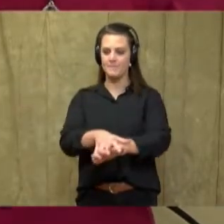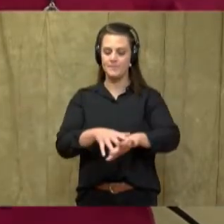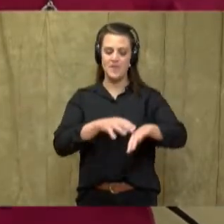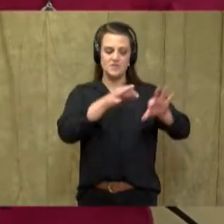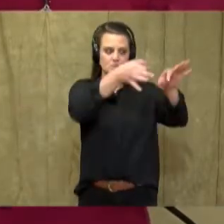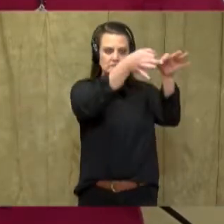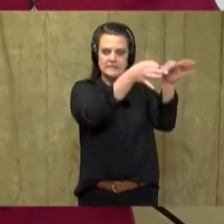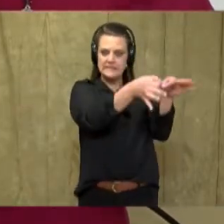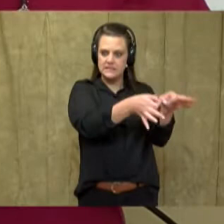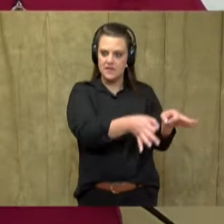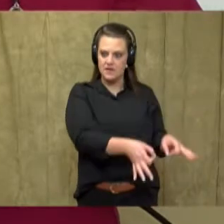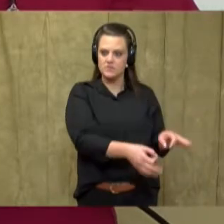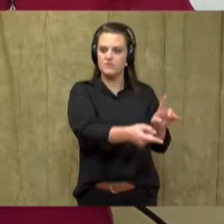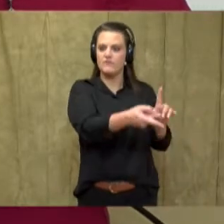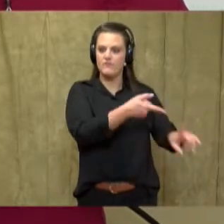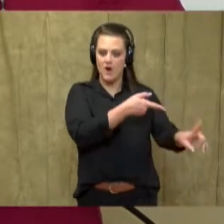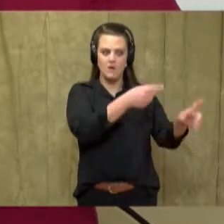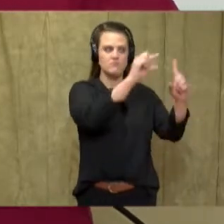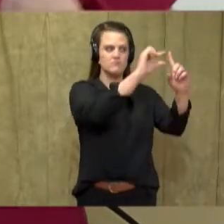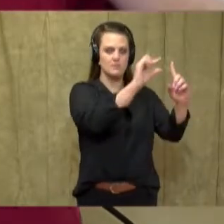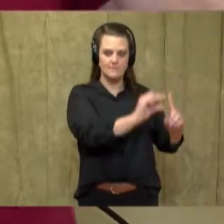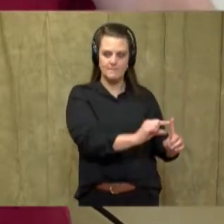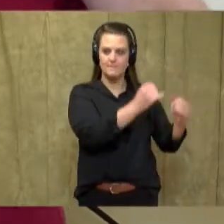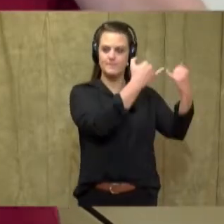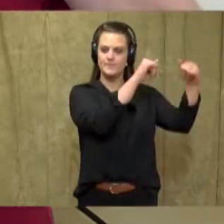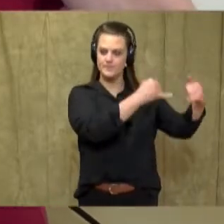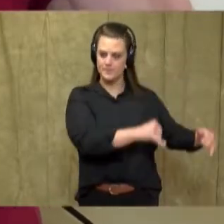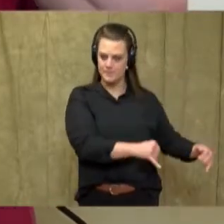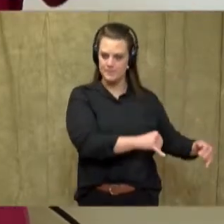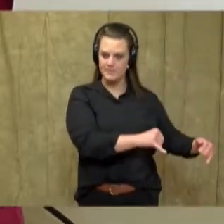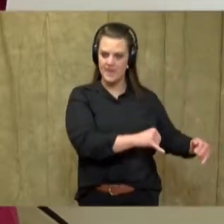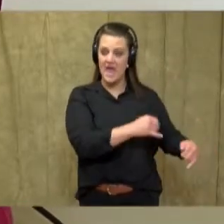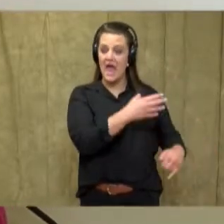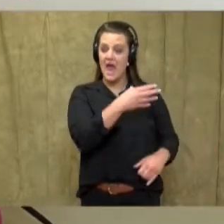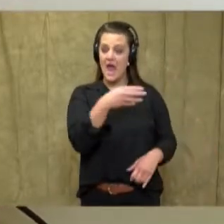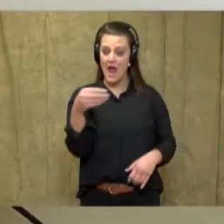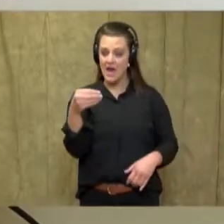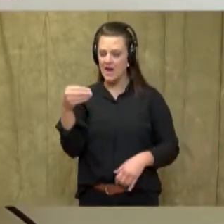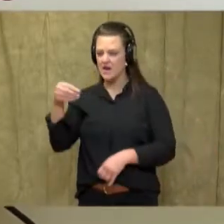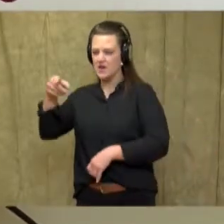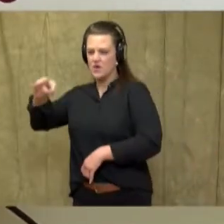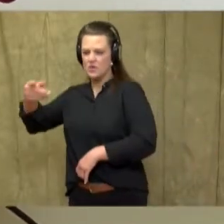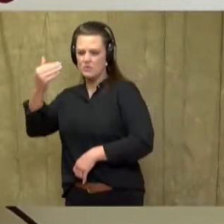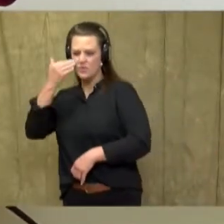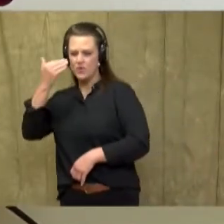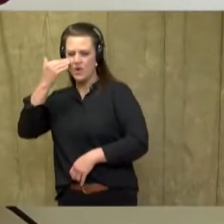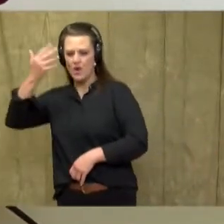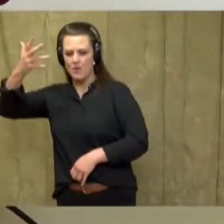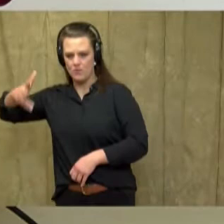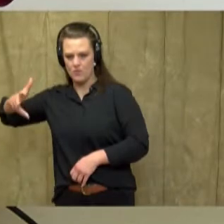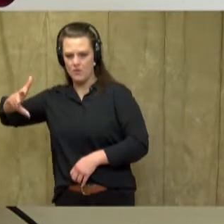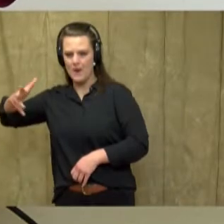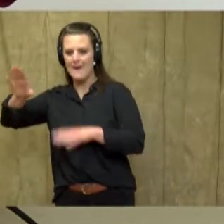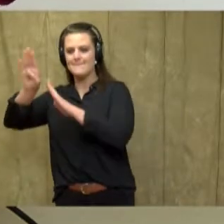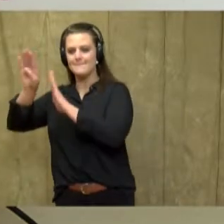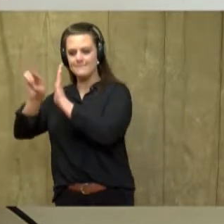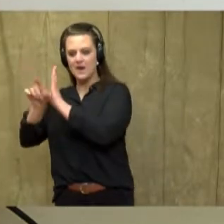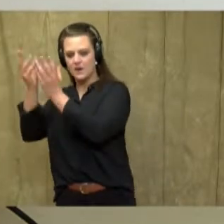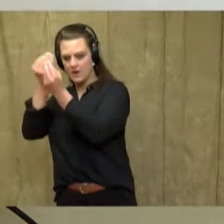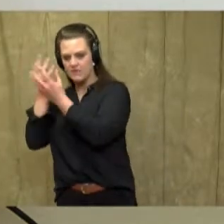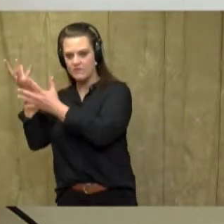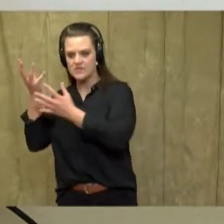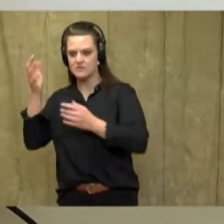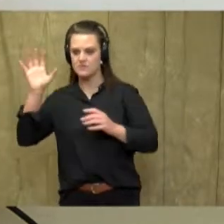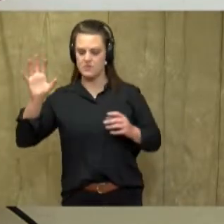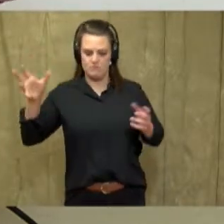the details from the text that you're reading along with what you already know, such as your background information, and